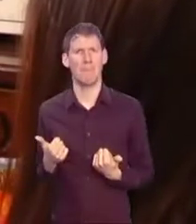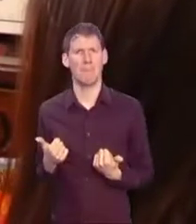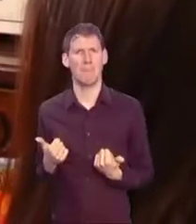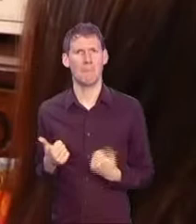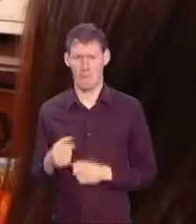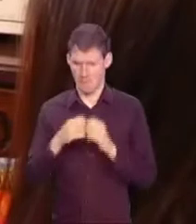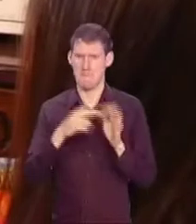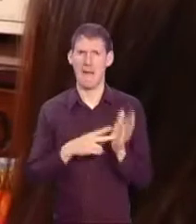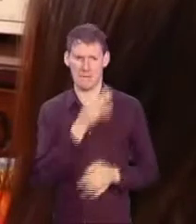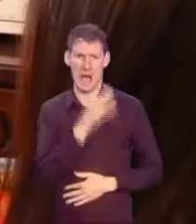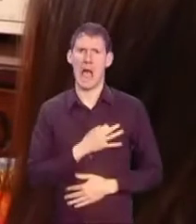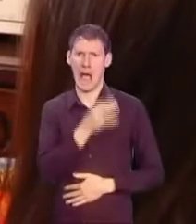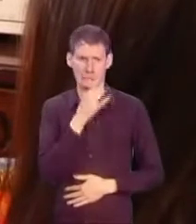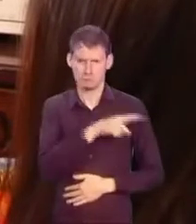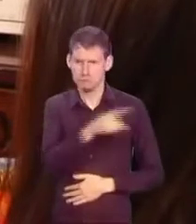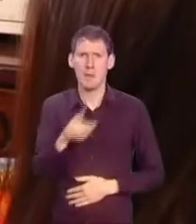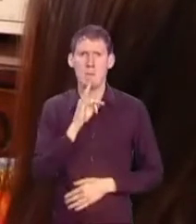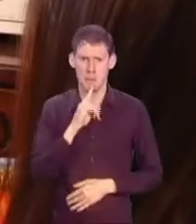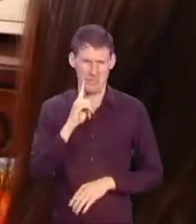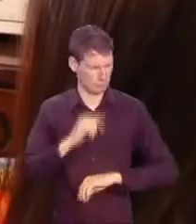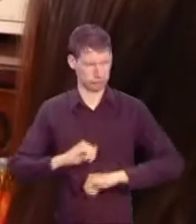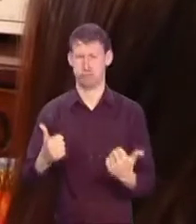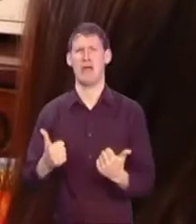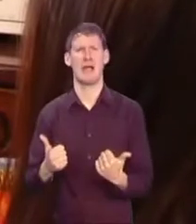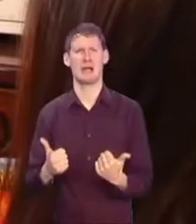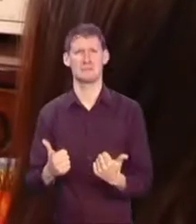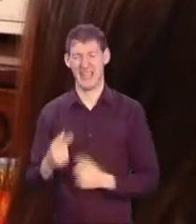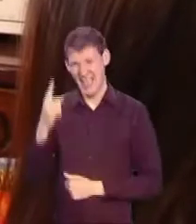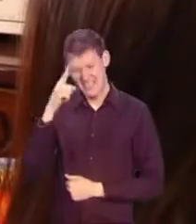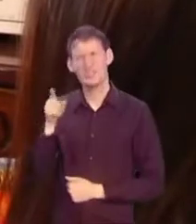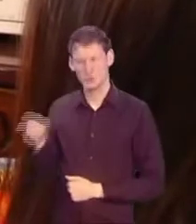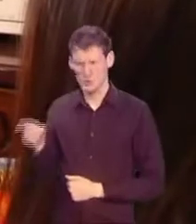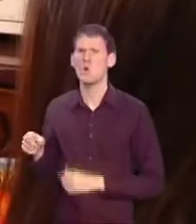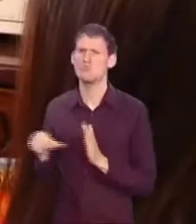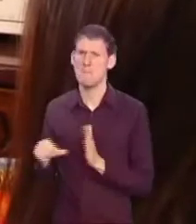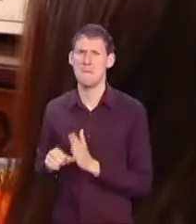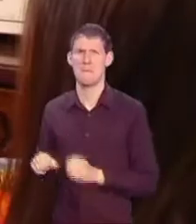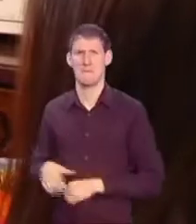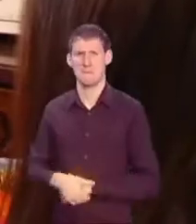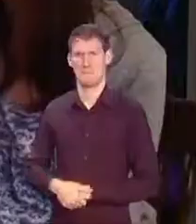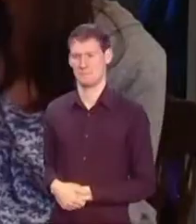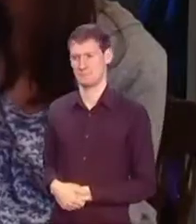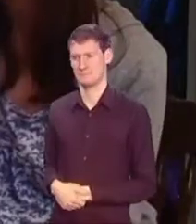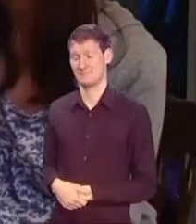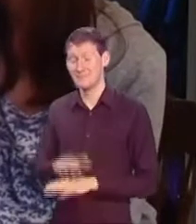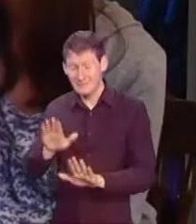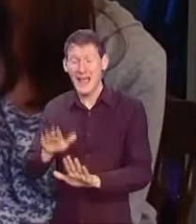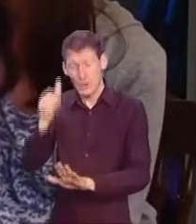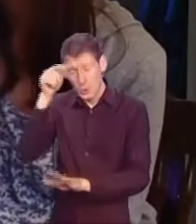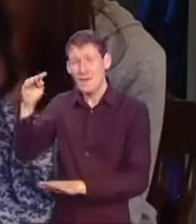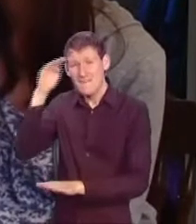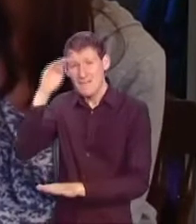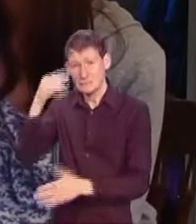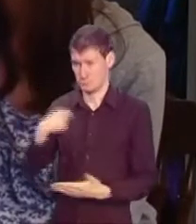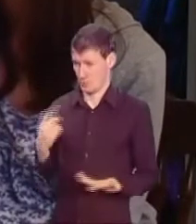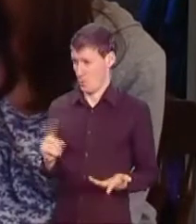Our Bev's asked a few people and they think they're great. I bet it's you that's the problem. I know you're fed up, but what